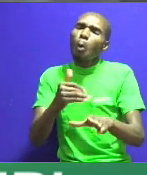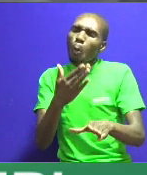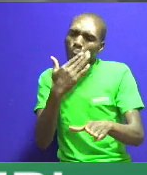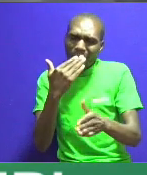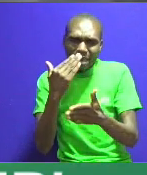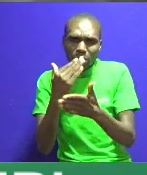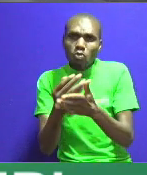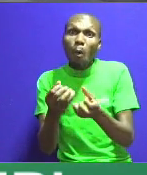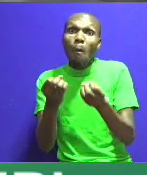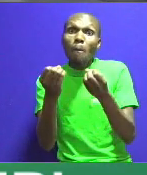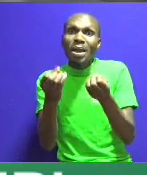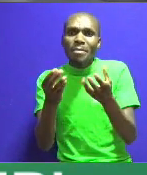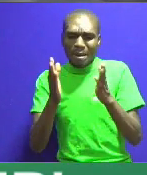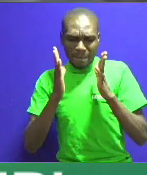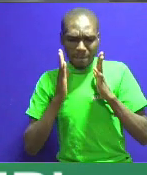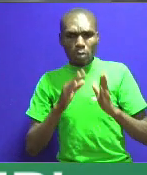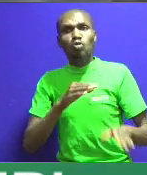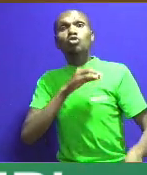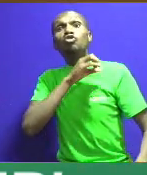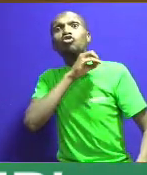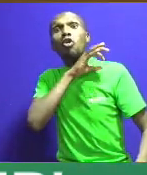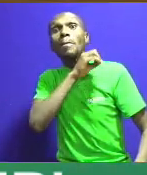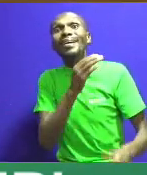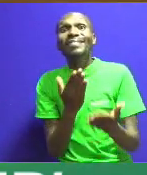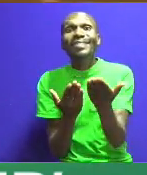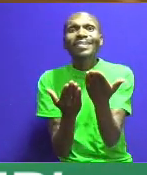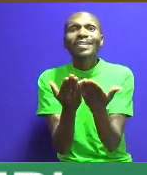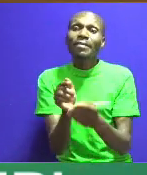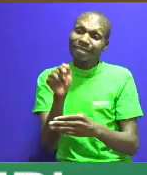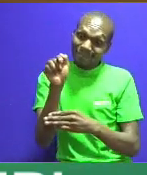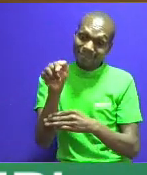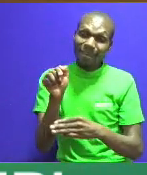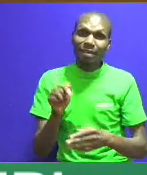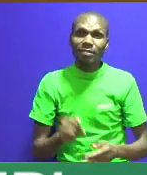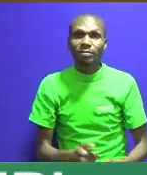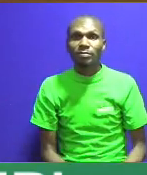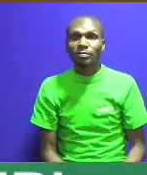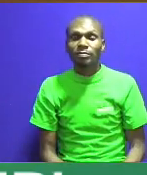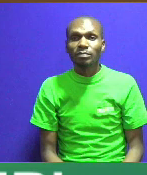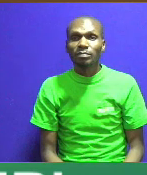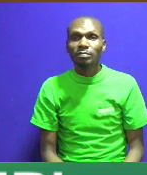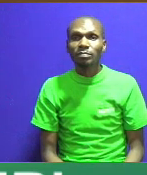so many people complain about services at the airport. Reporter